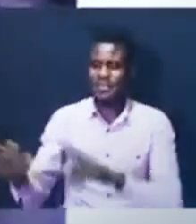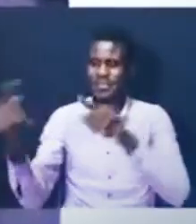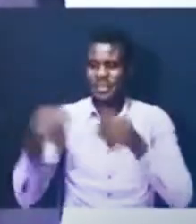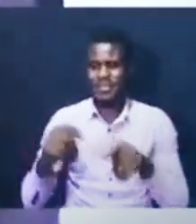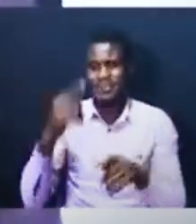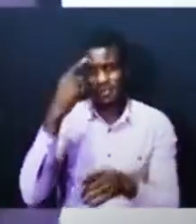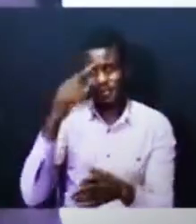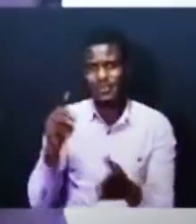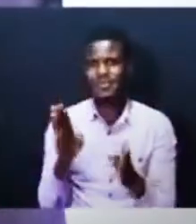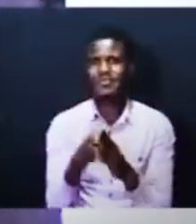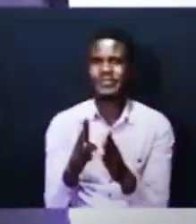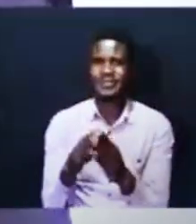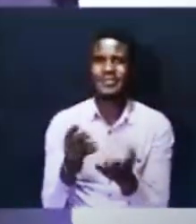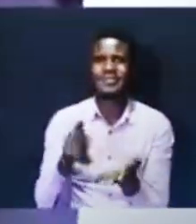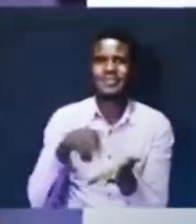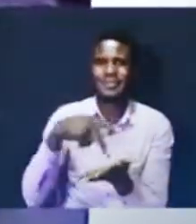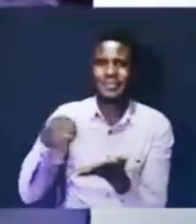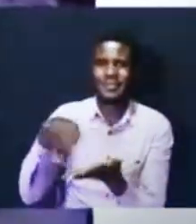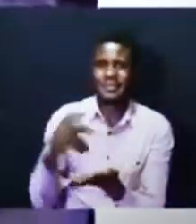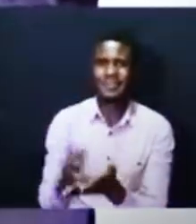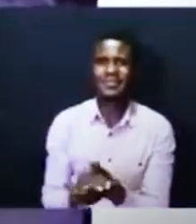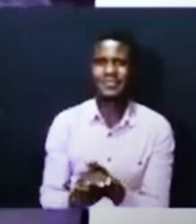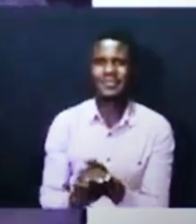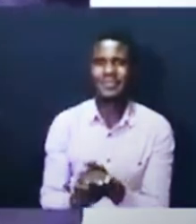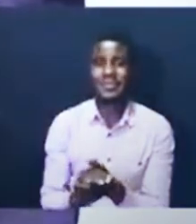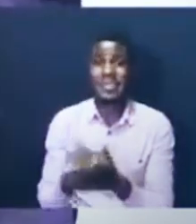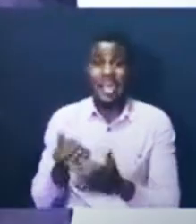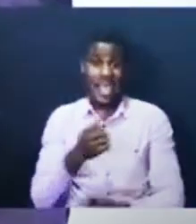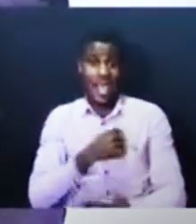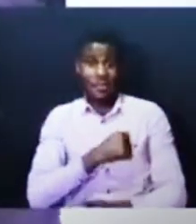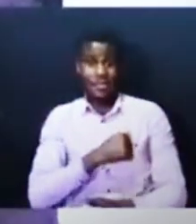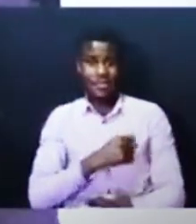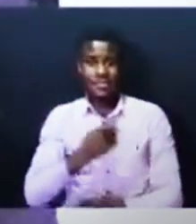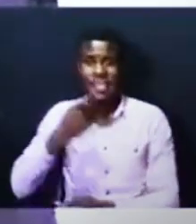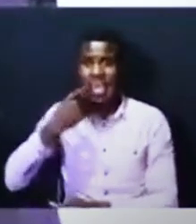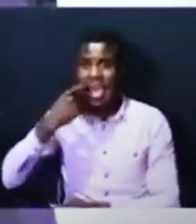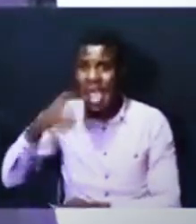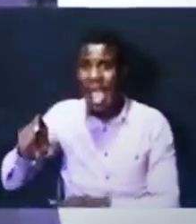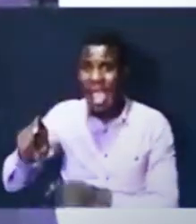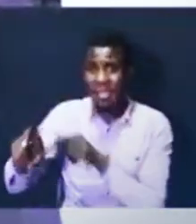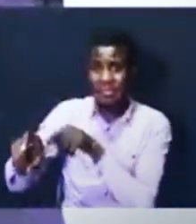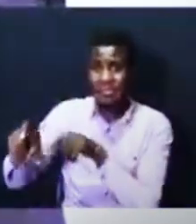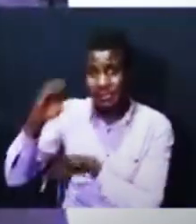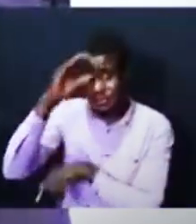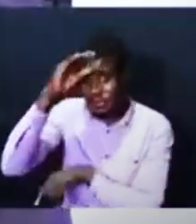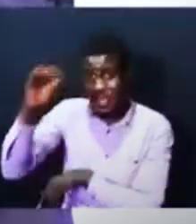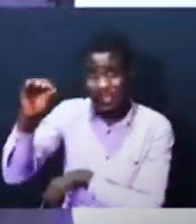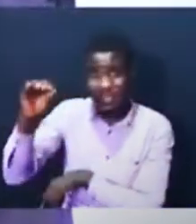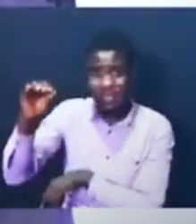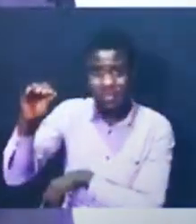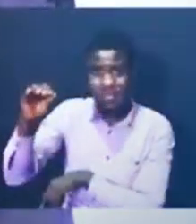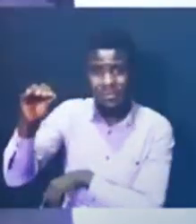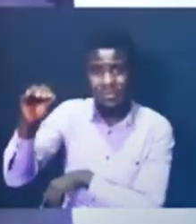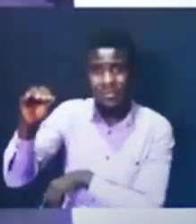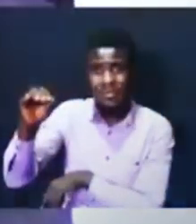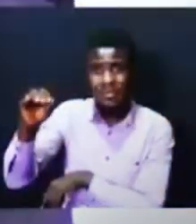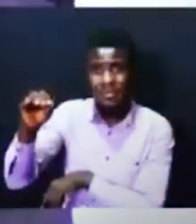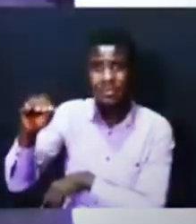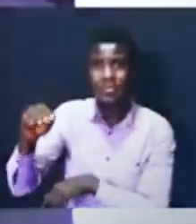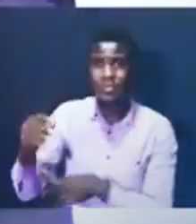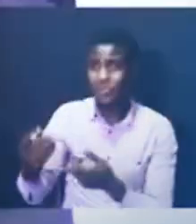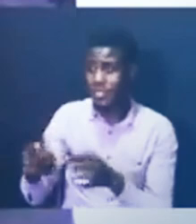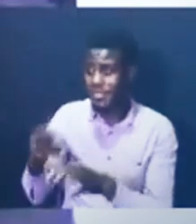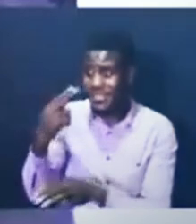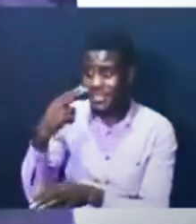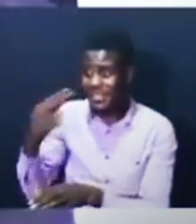ho. Now, Absalom ordered his men. Now, listen, listen. When Amnon is in high